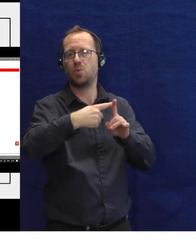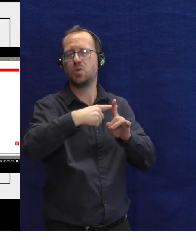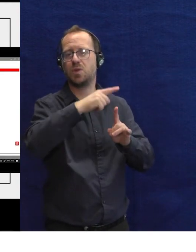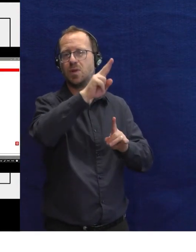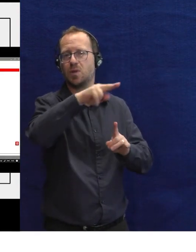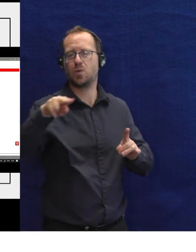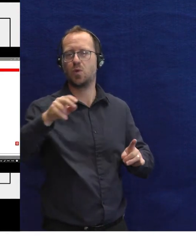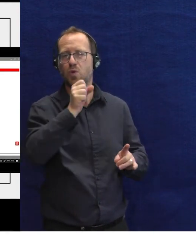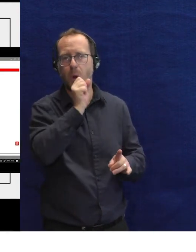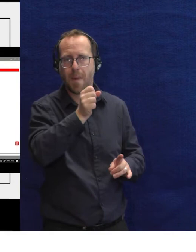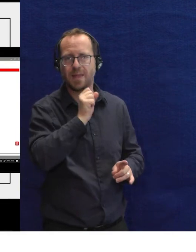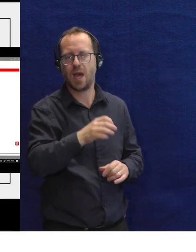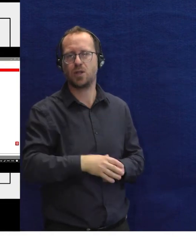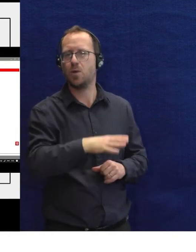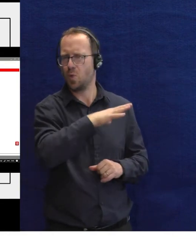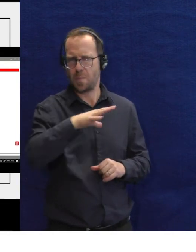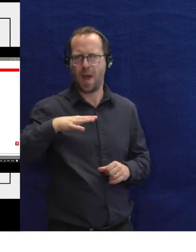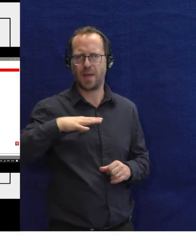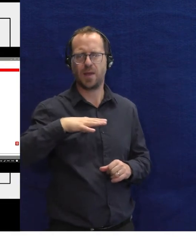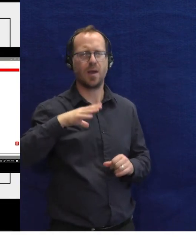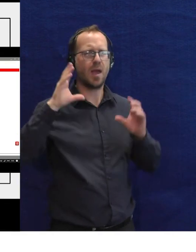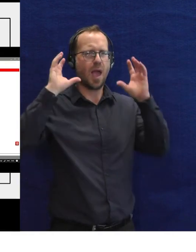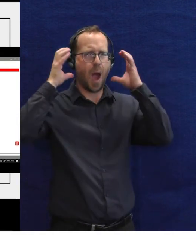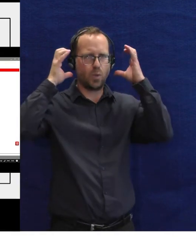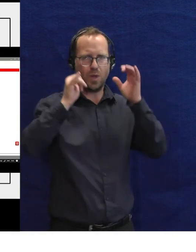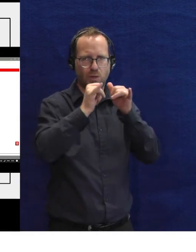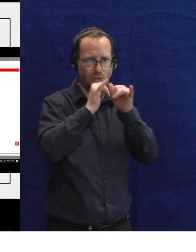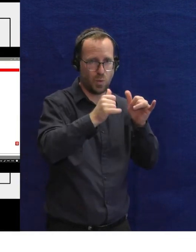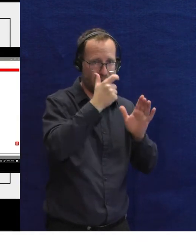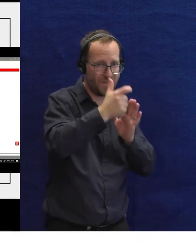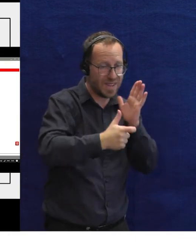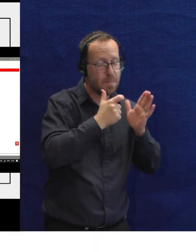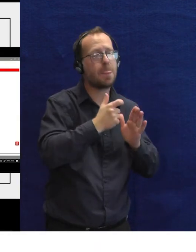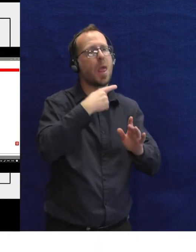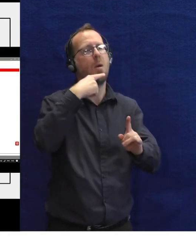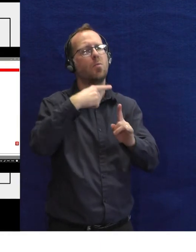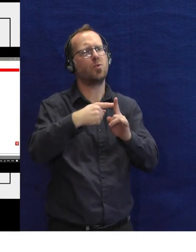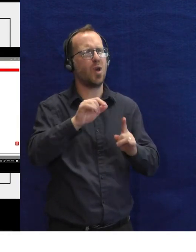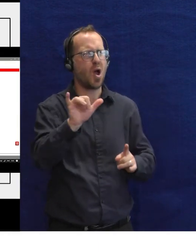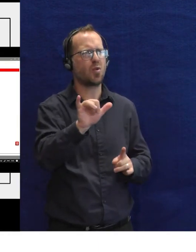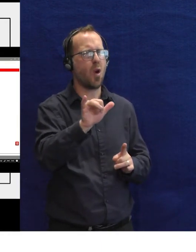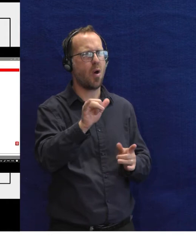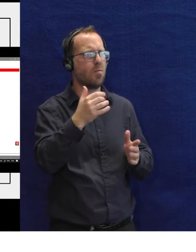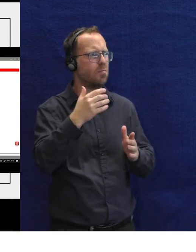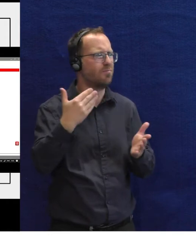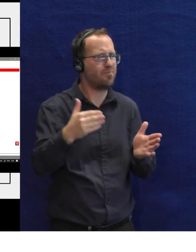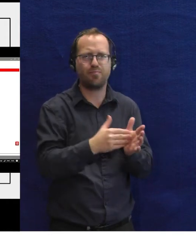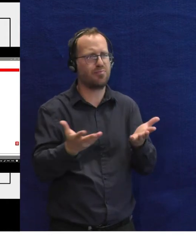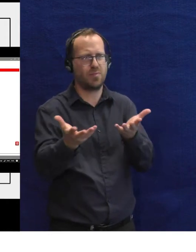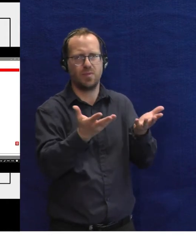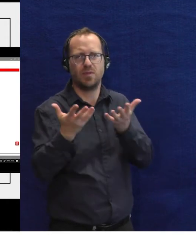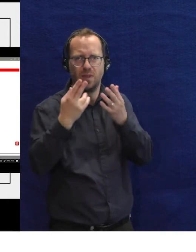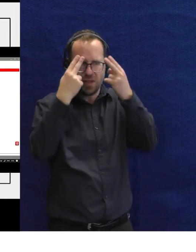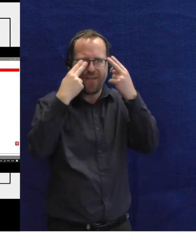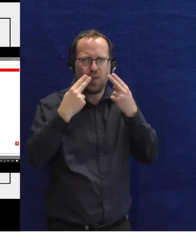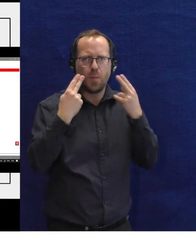clients, which on one side has the traditional audio, the regular content of my movie, plus for those which